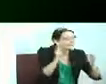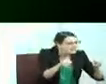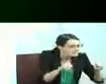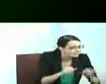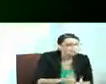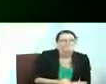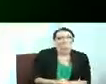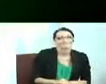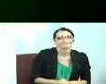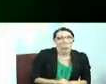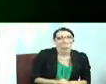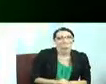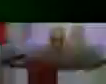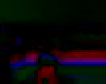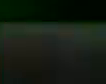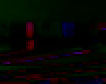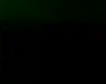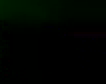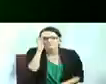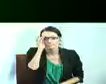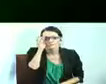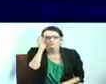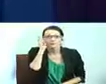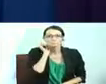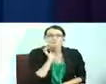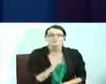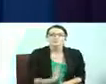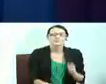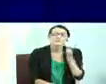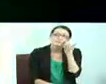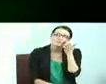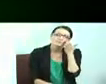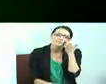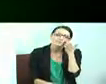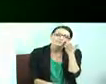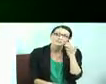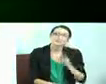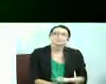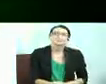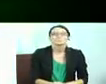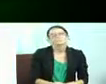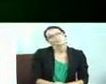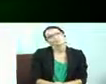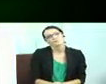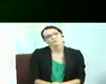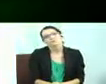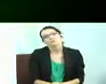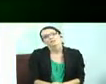Mm-hmm.